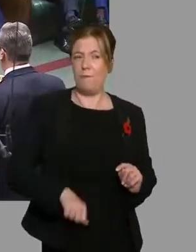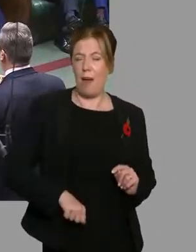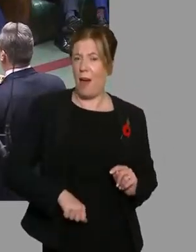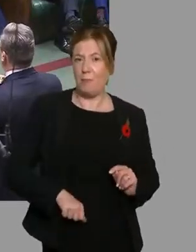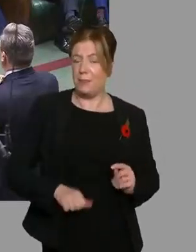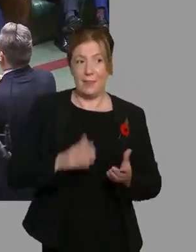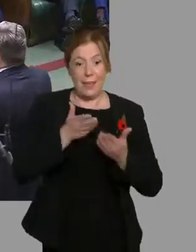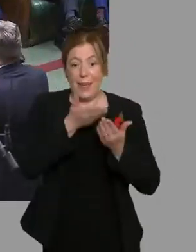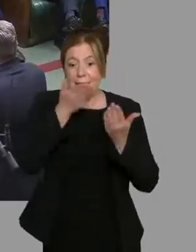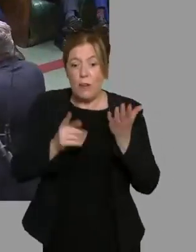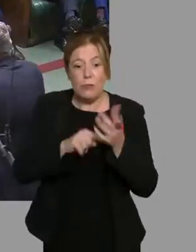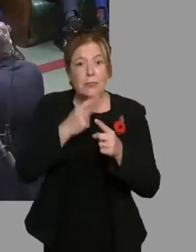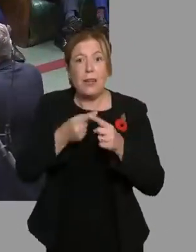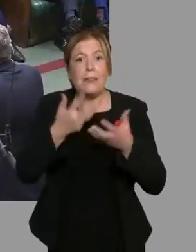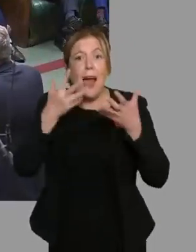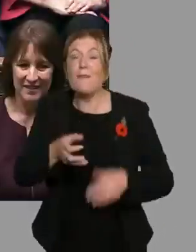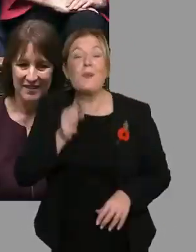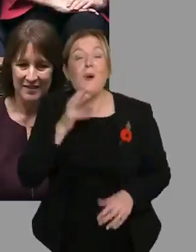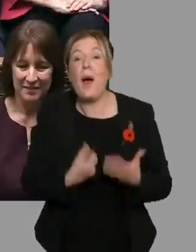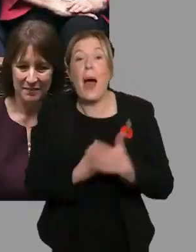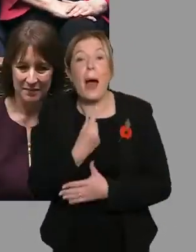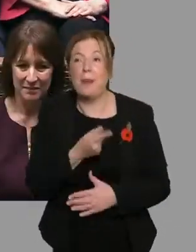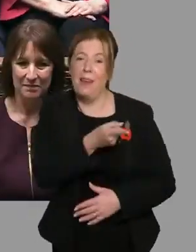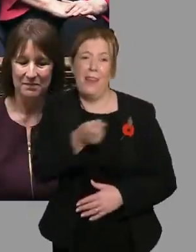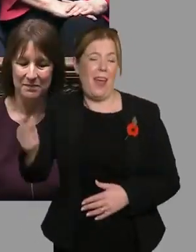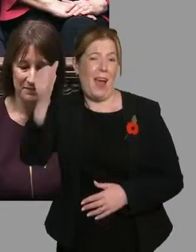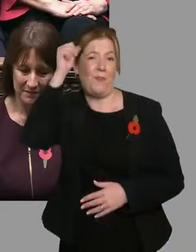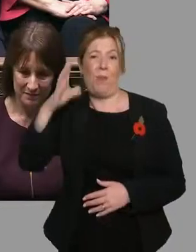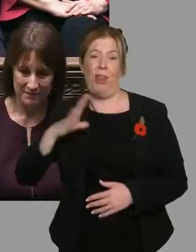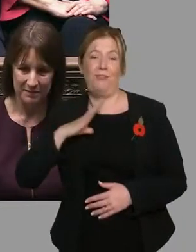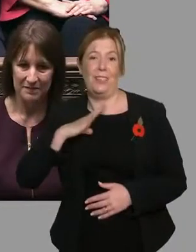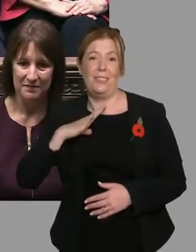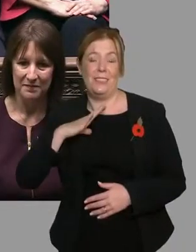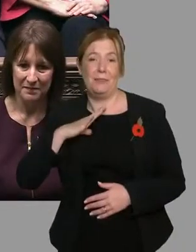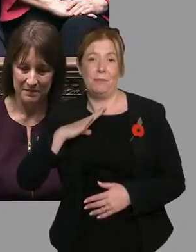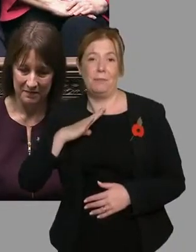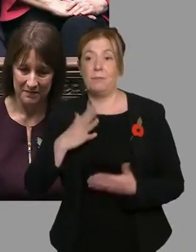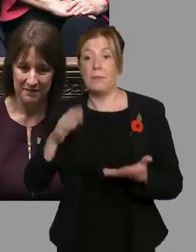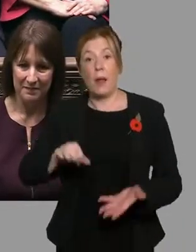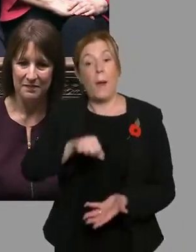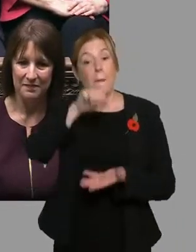well know. But that budget was about fixing the foundations,